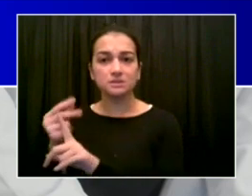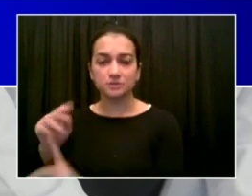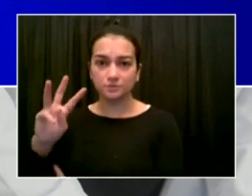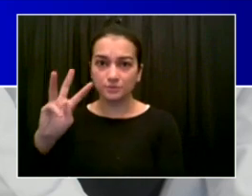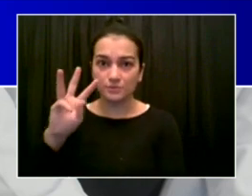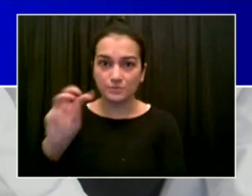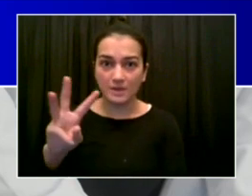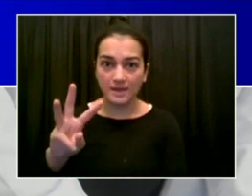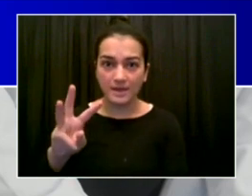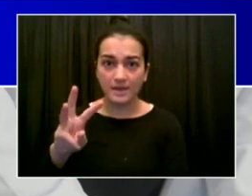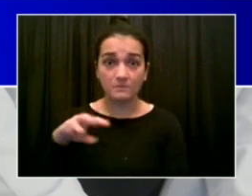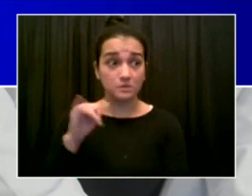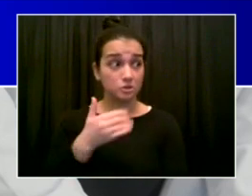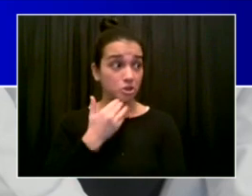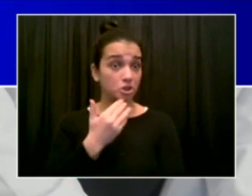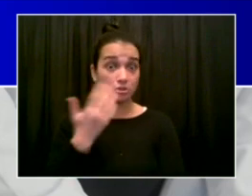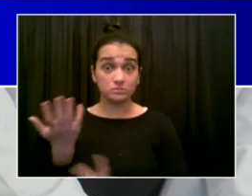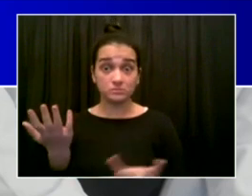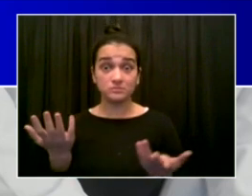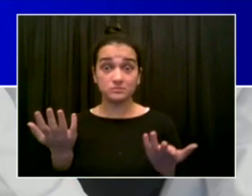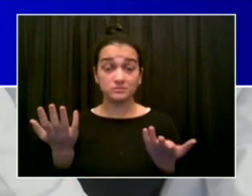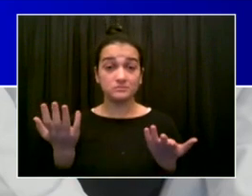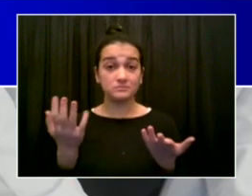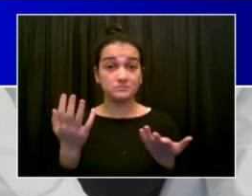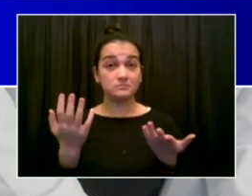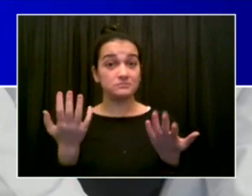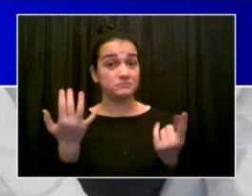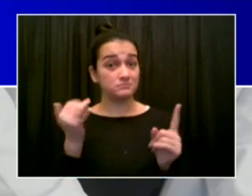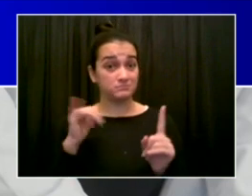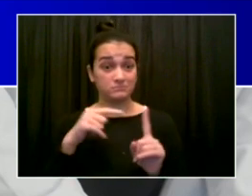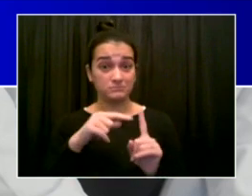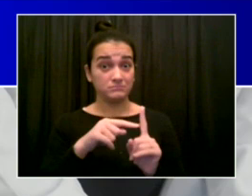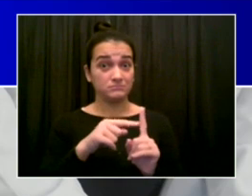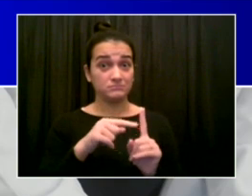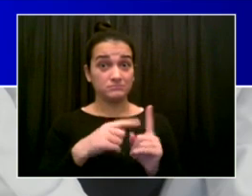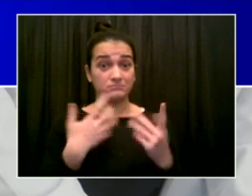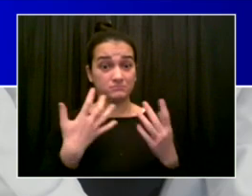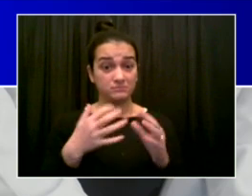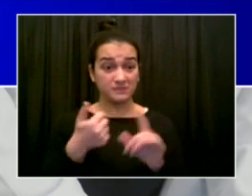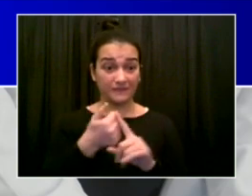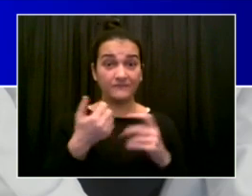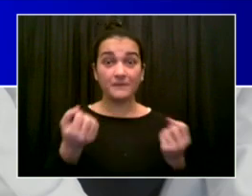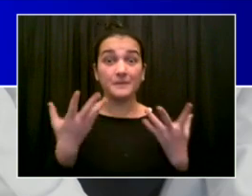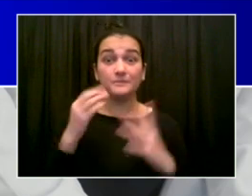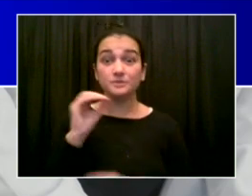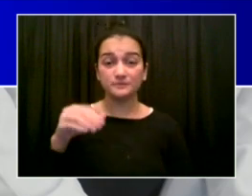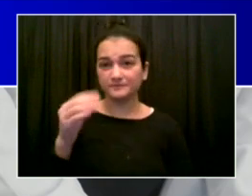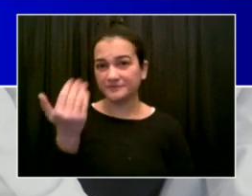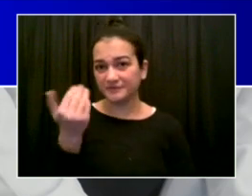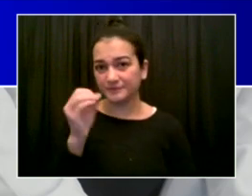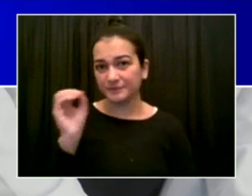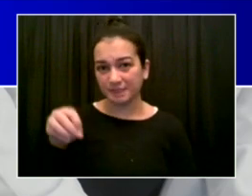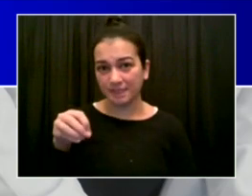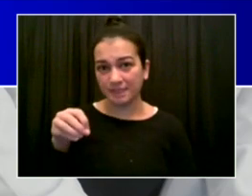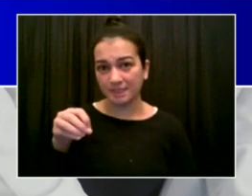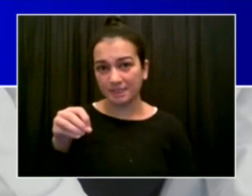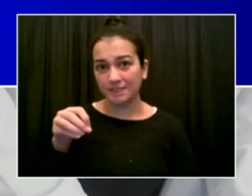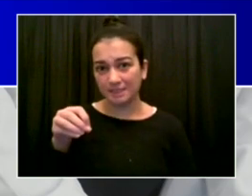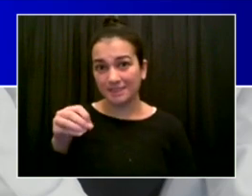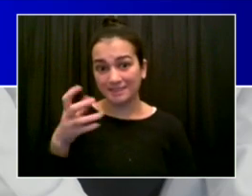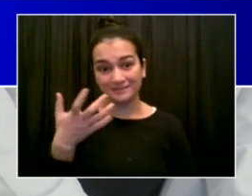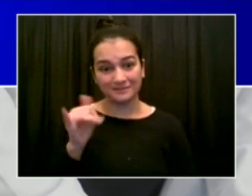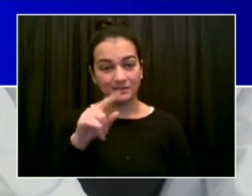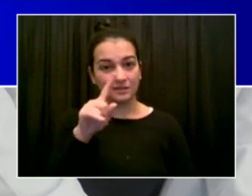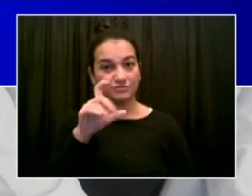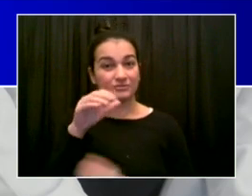That's 15% of the eligible group already. That's well ahead of where the national average is. And New York City is going to double down to reach